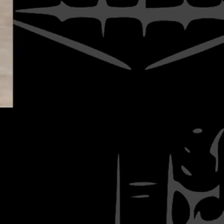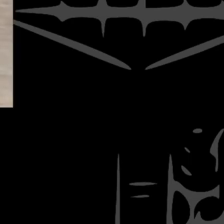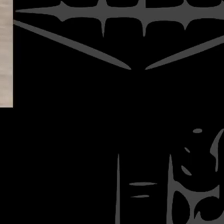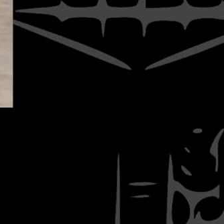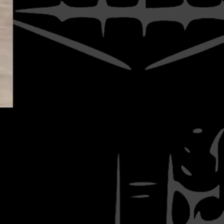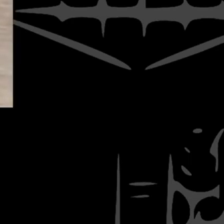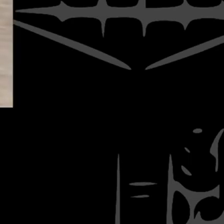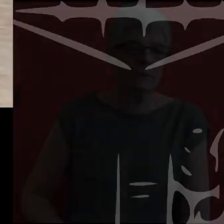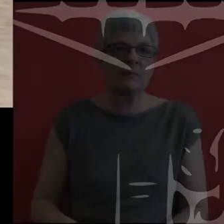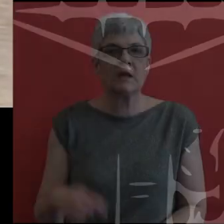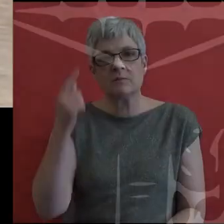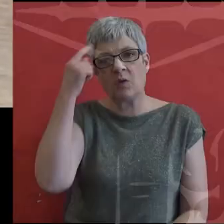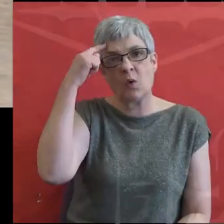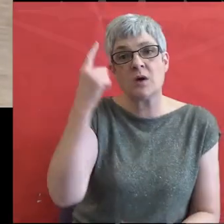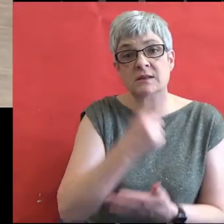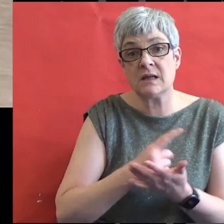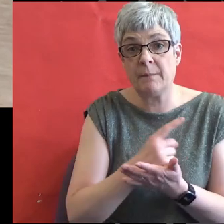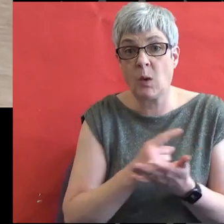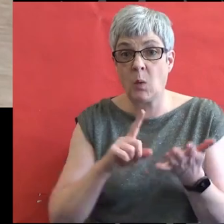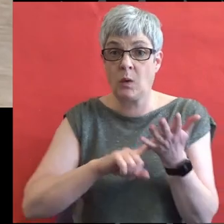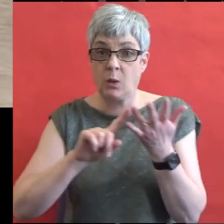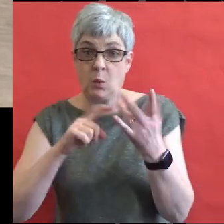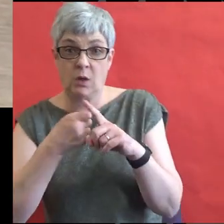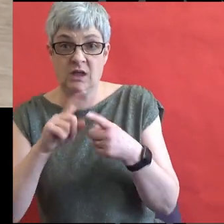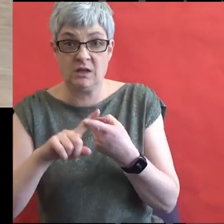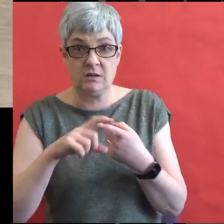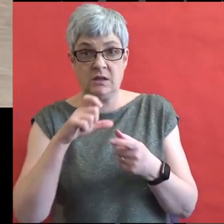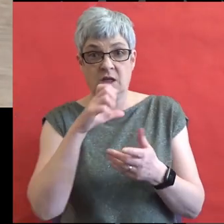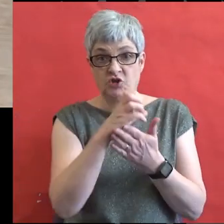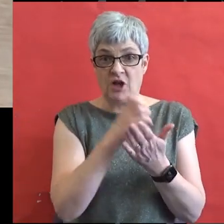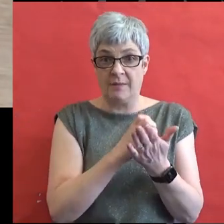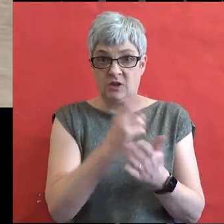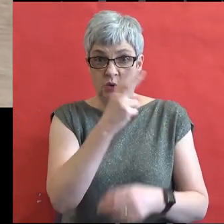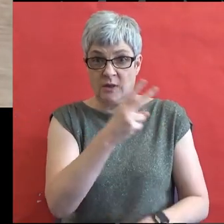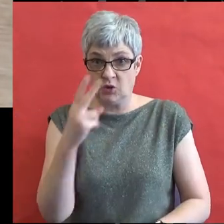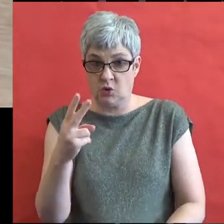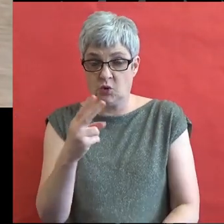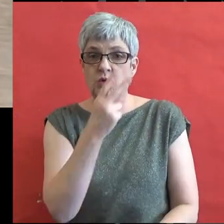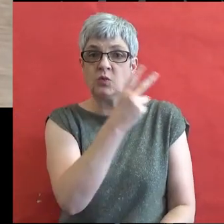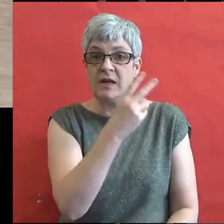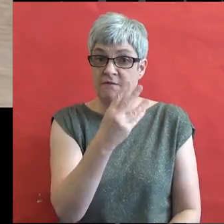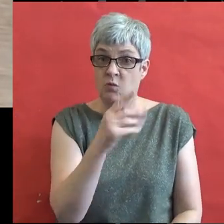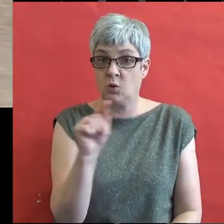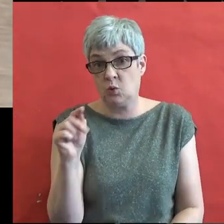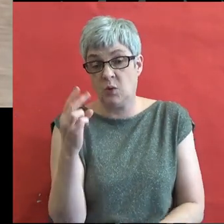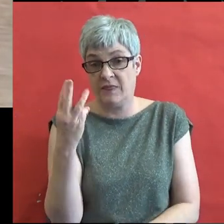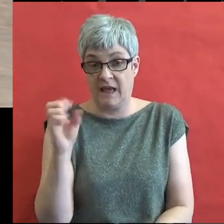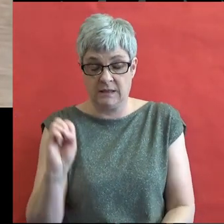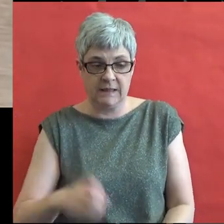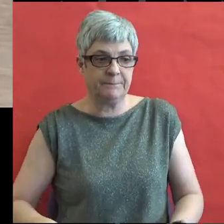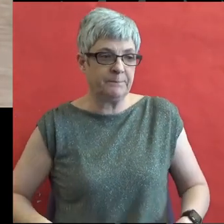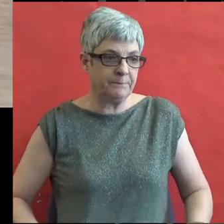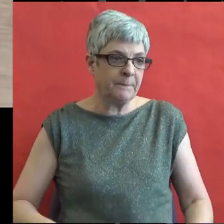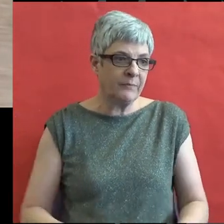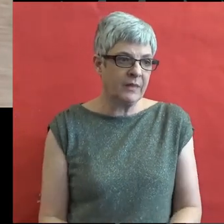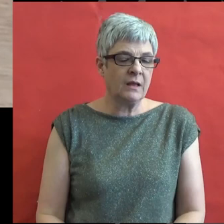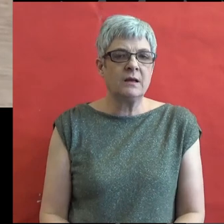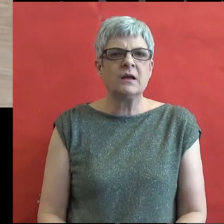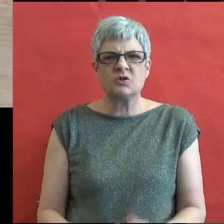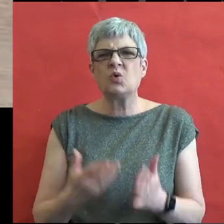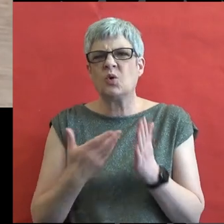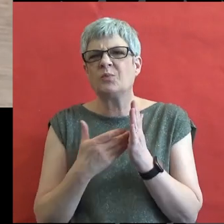some thoughts on Luke chapter 22, verses 24 to 30. So here we